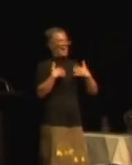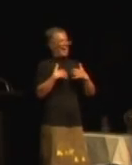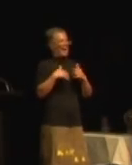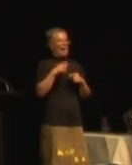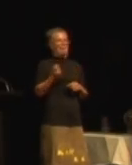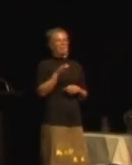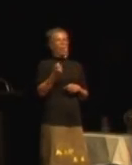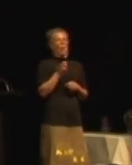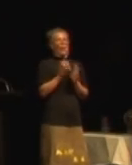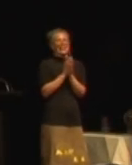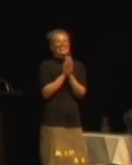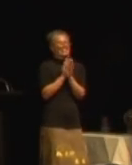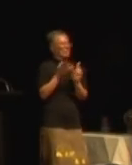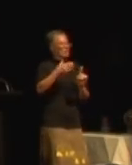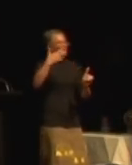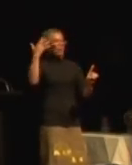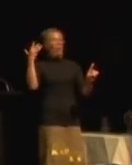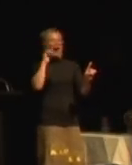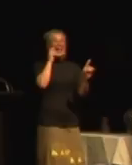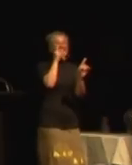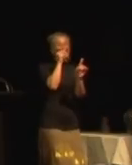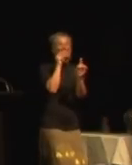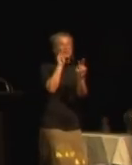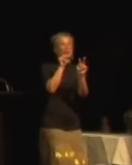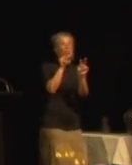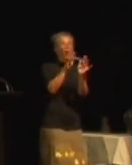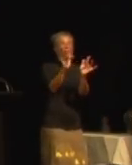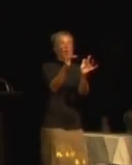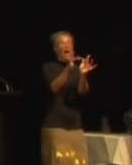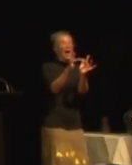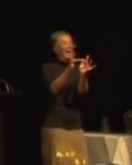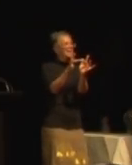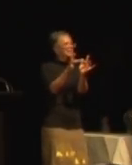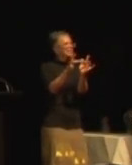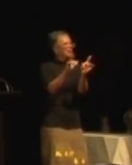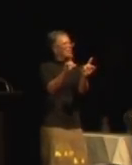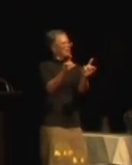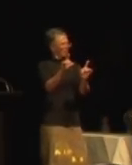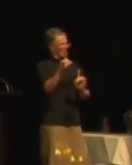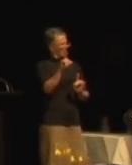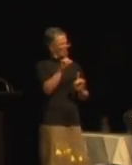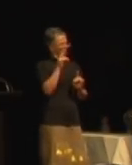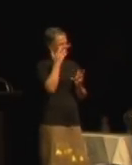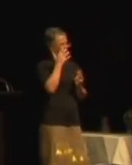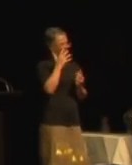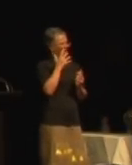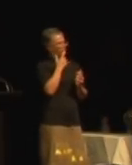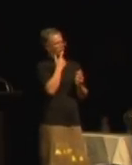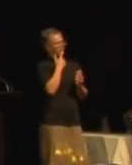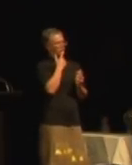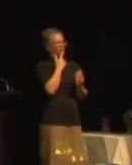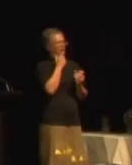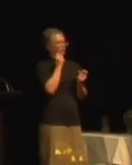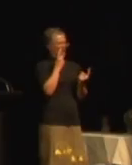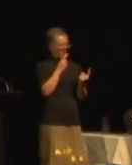that was nostalgic for me was going to be available online. And then I quickly realized that